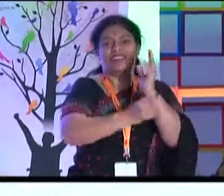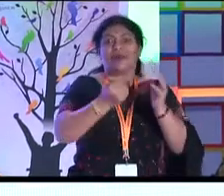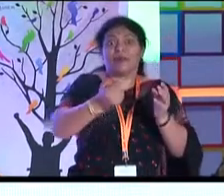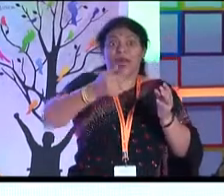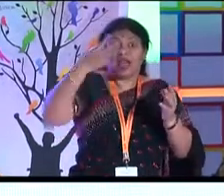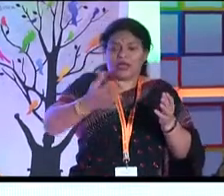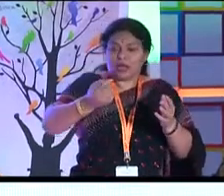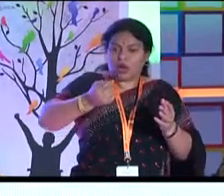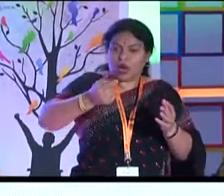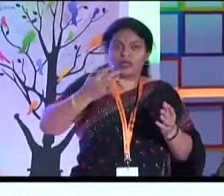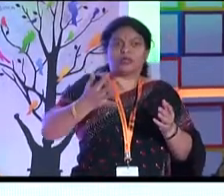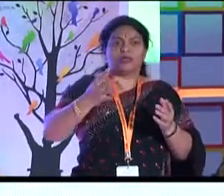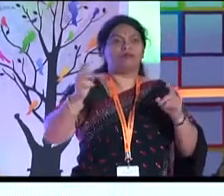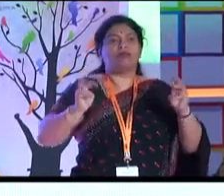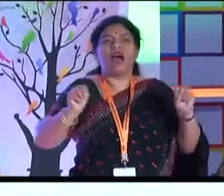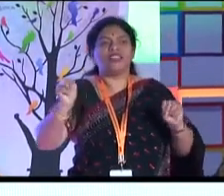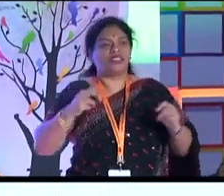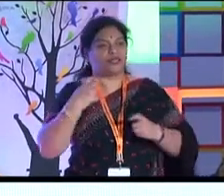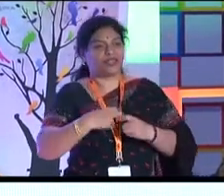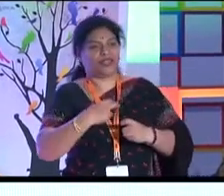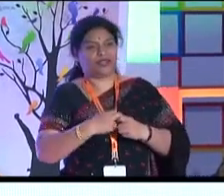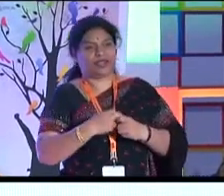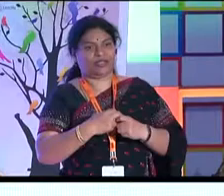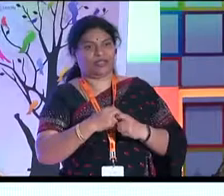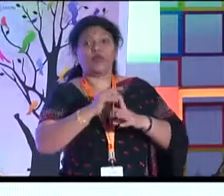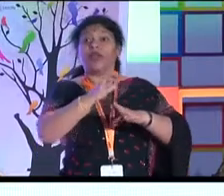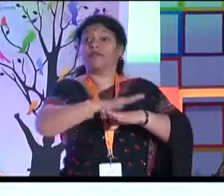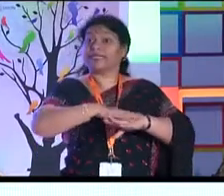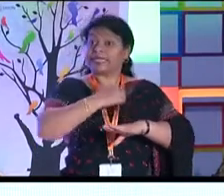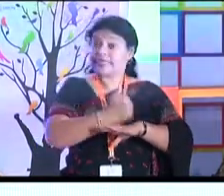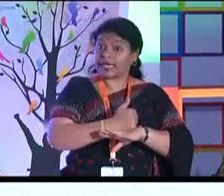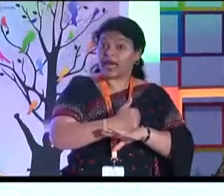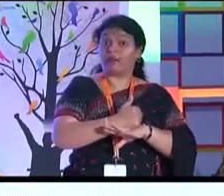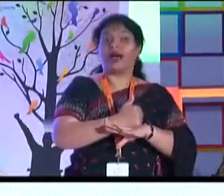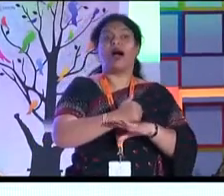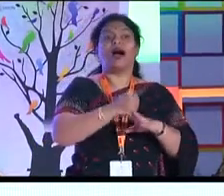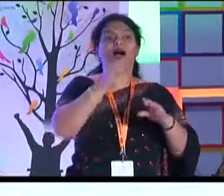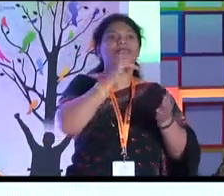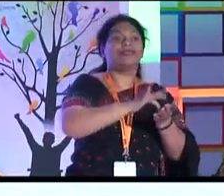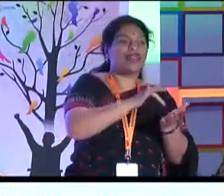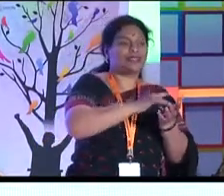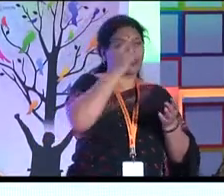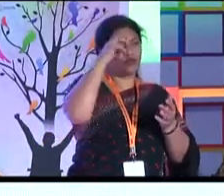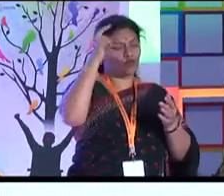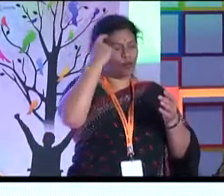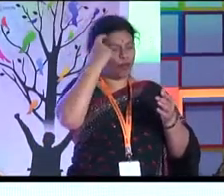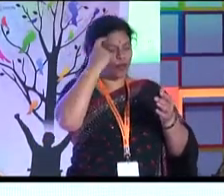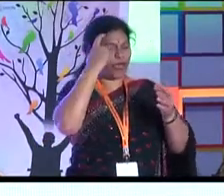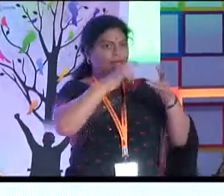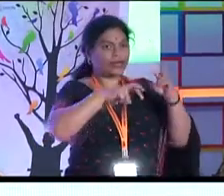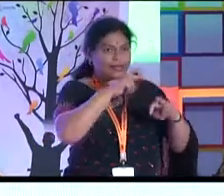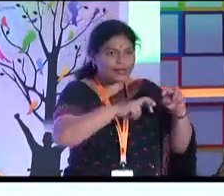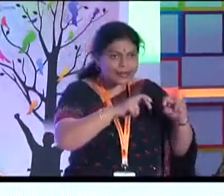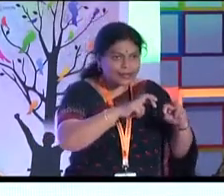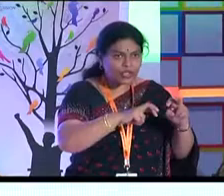of managing this problem and this challenge. So we have set up a Center for Brain Research at Indian Institute of Science. I've